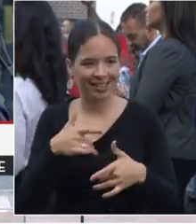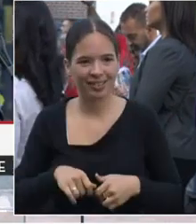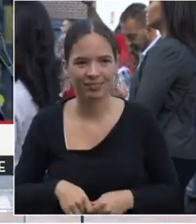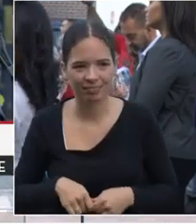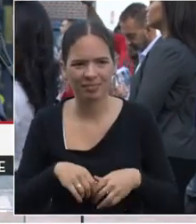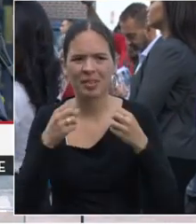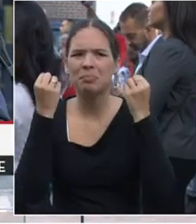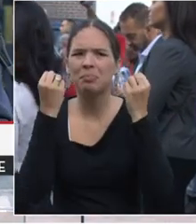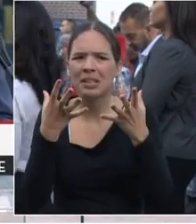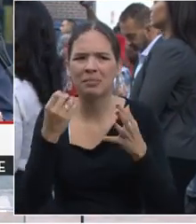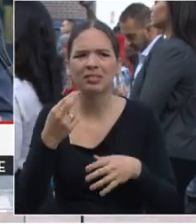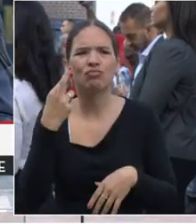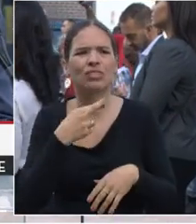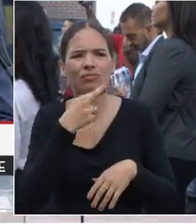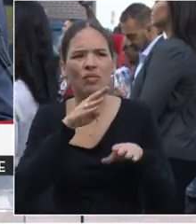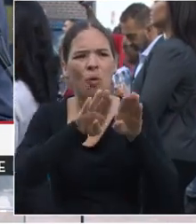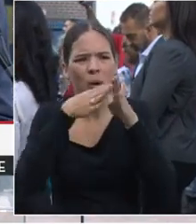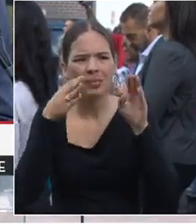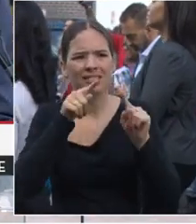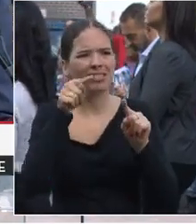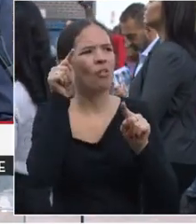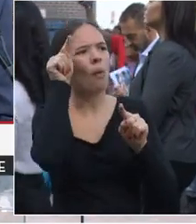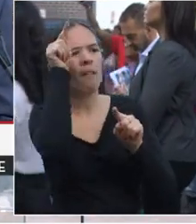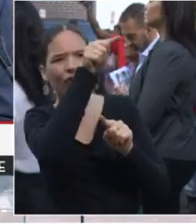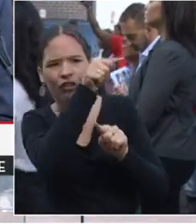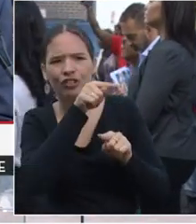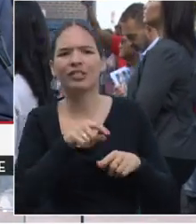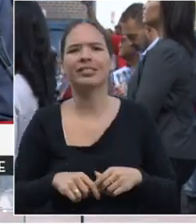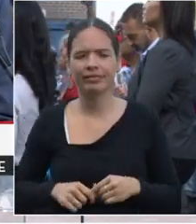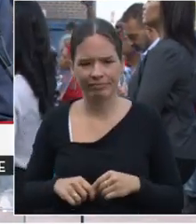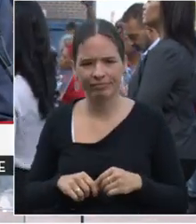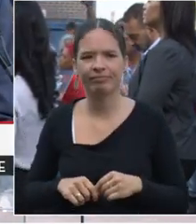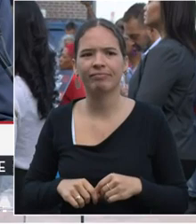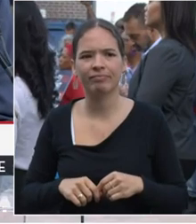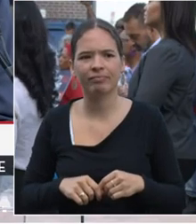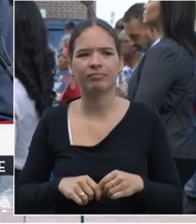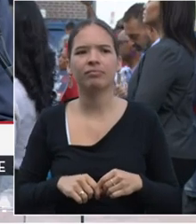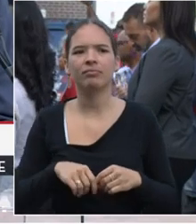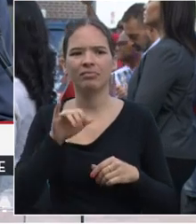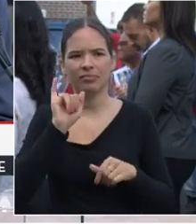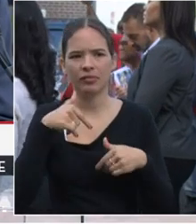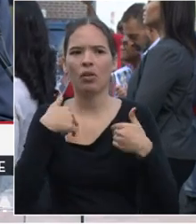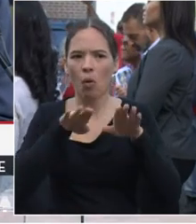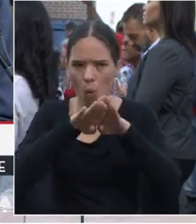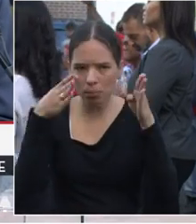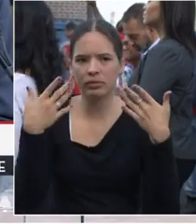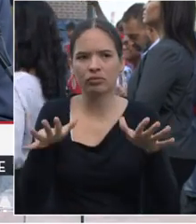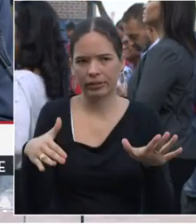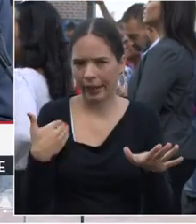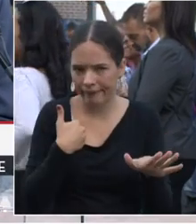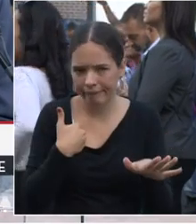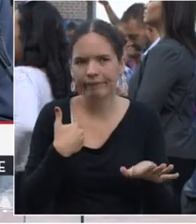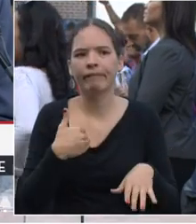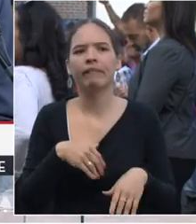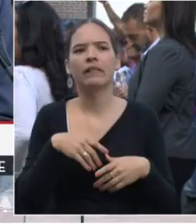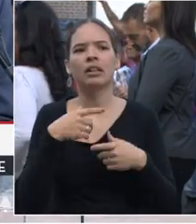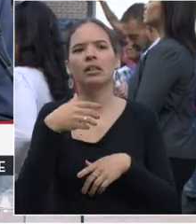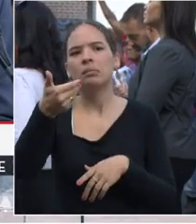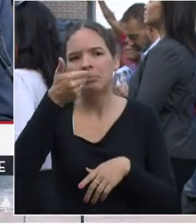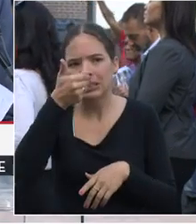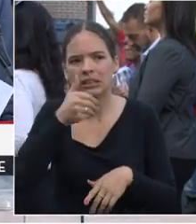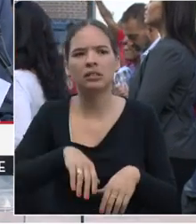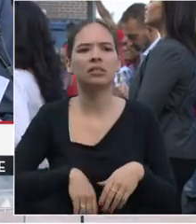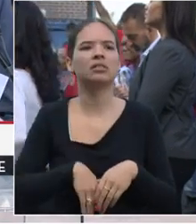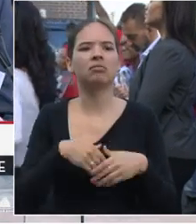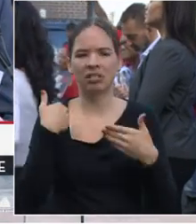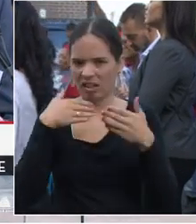opening in the building behind you. I'll just go through them real quickly. Roaming Rooster's already open. And Pizza is open, but soon to open is